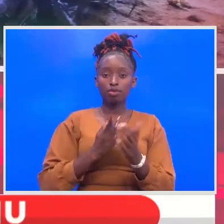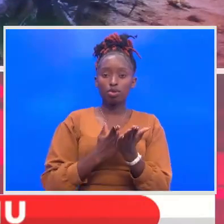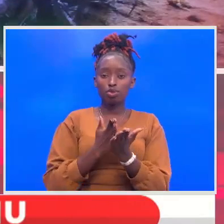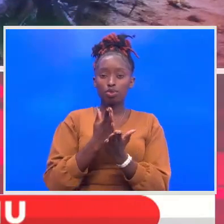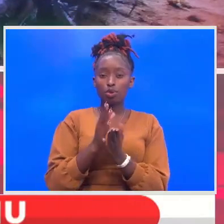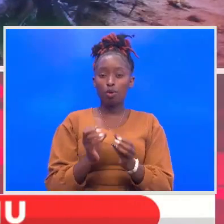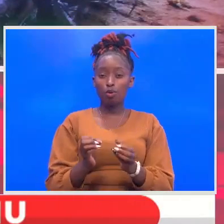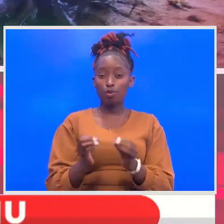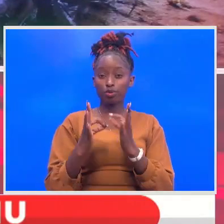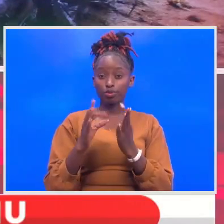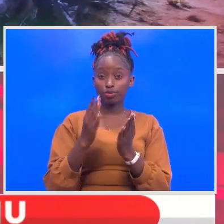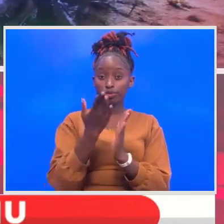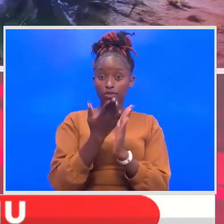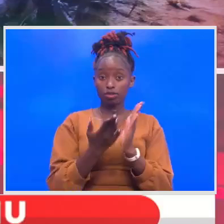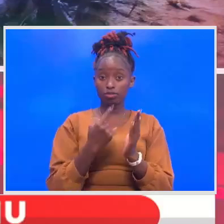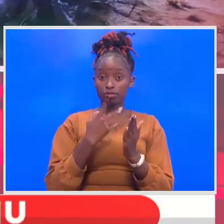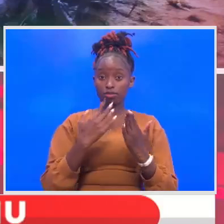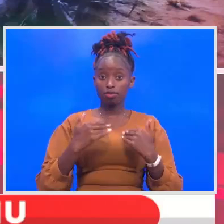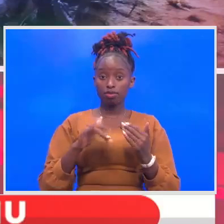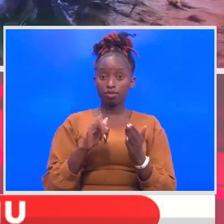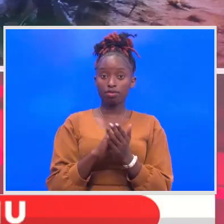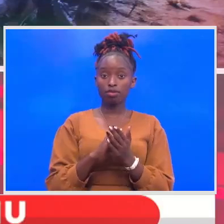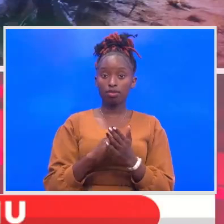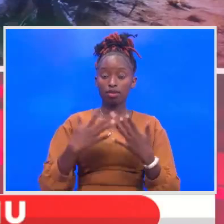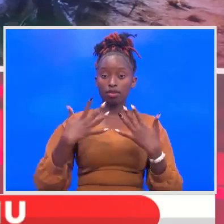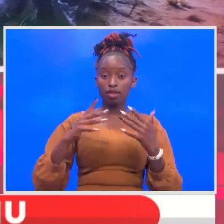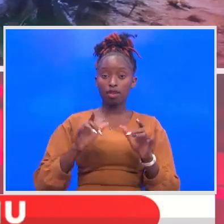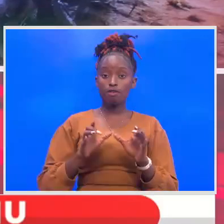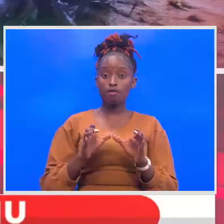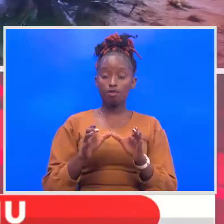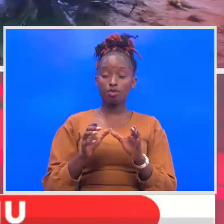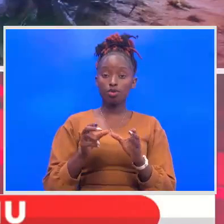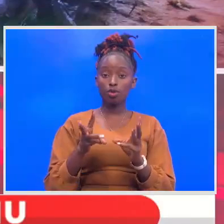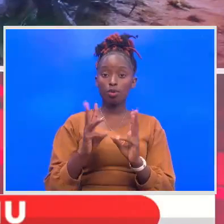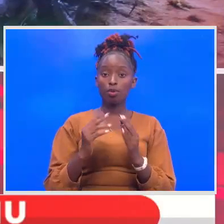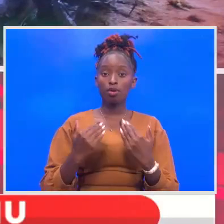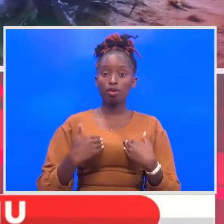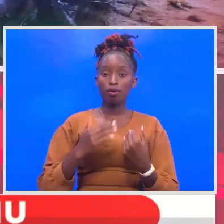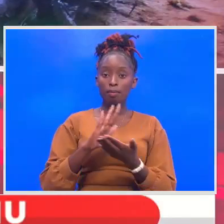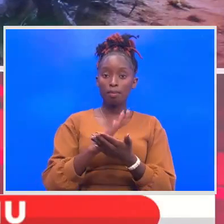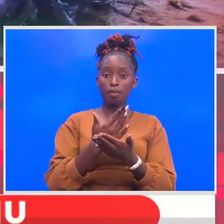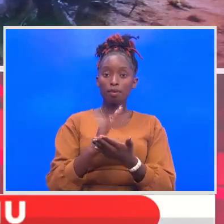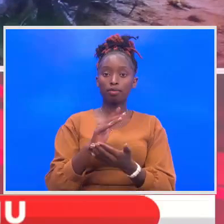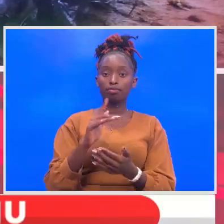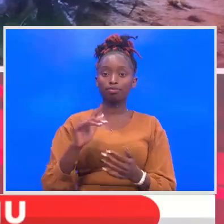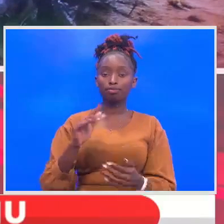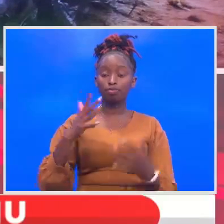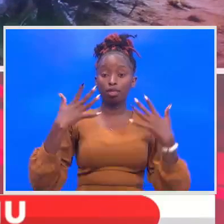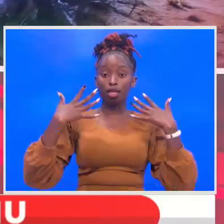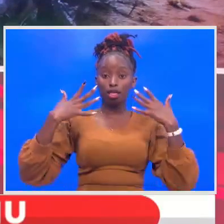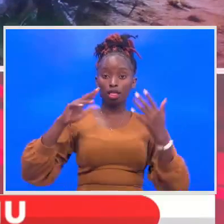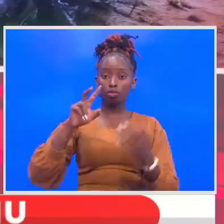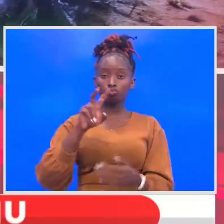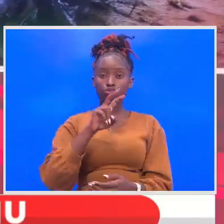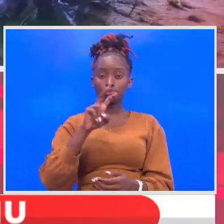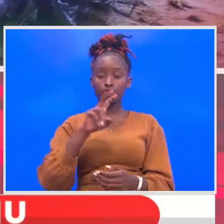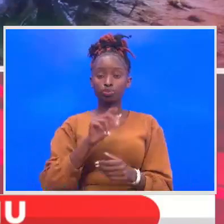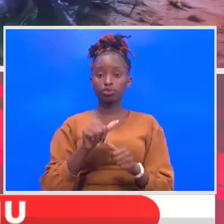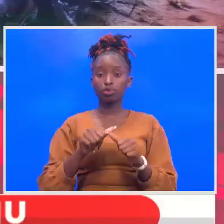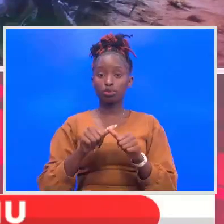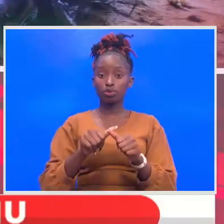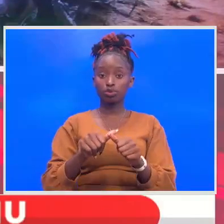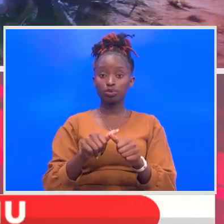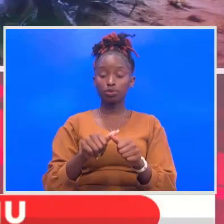KDF says the crew on board the Air Force Hui helicopter were part of an air surveillance operation for the ongoing